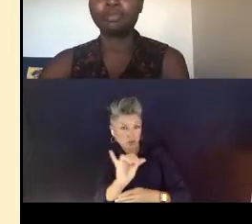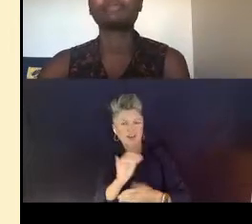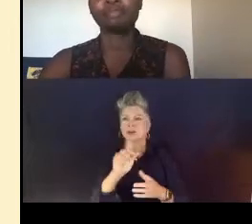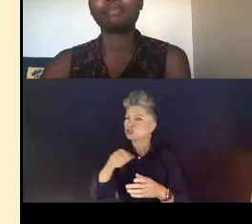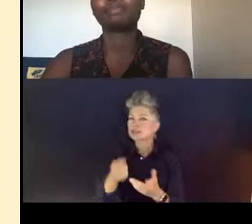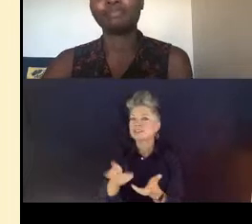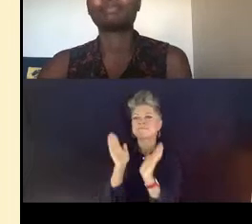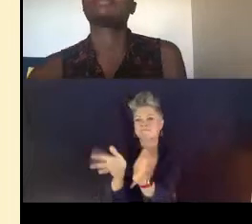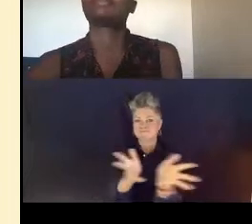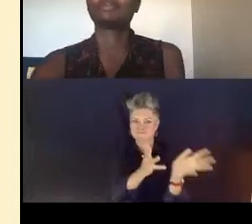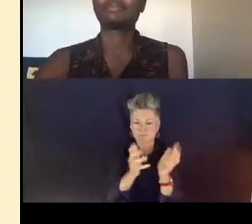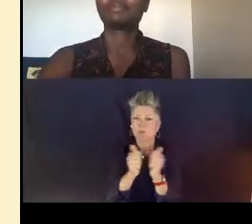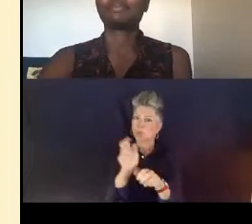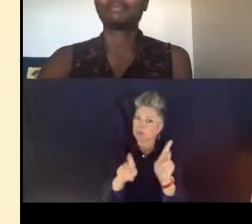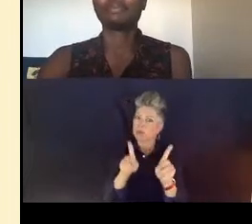people.